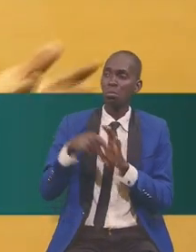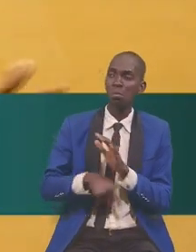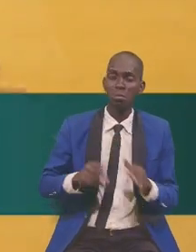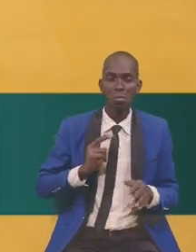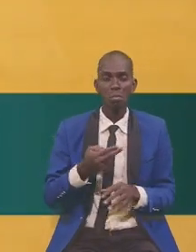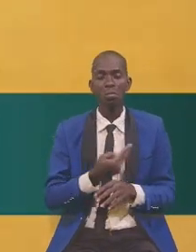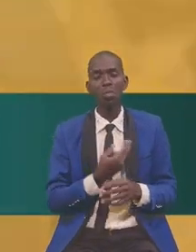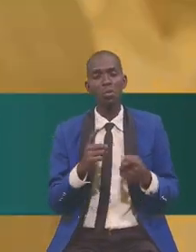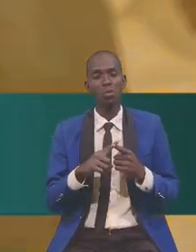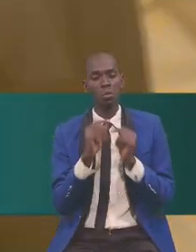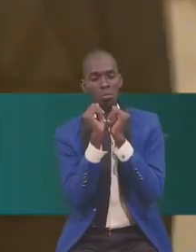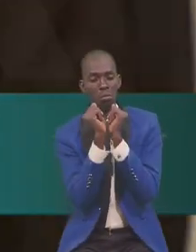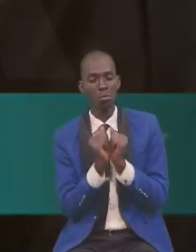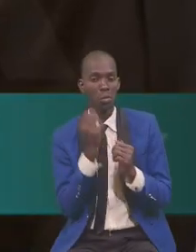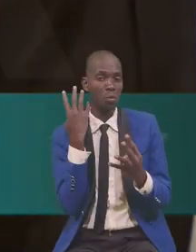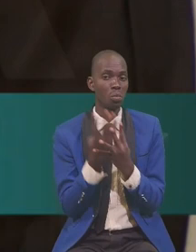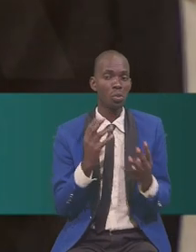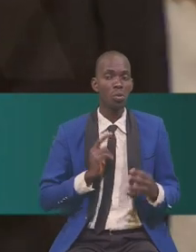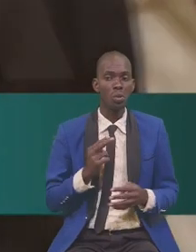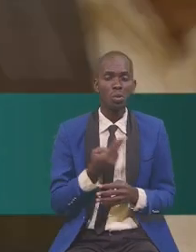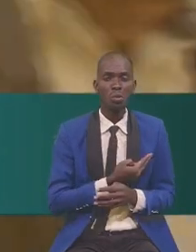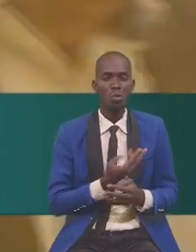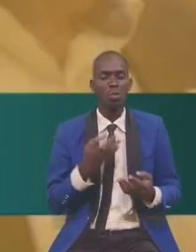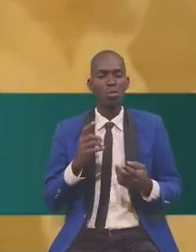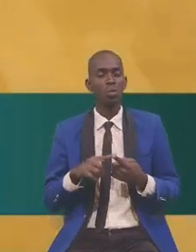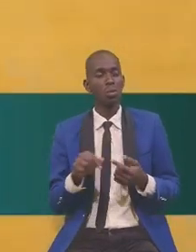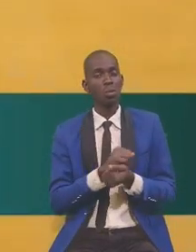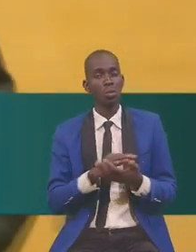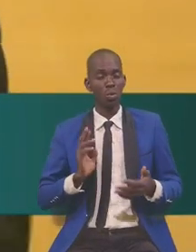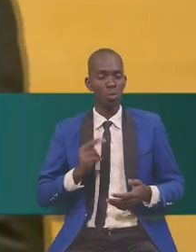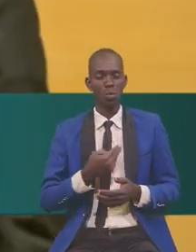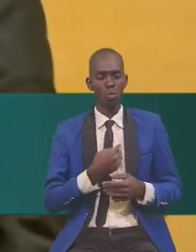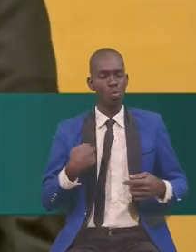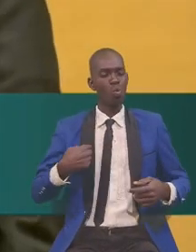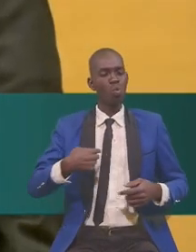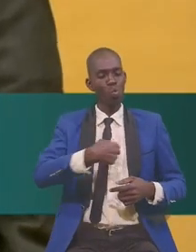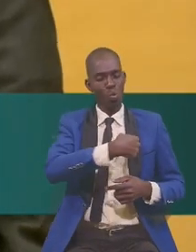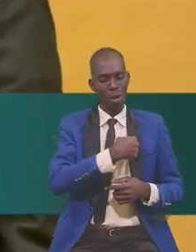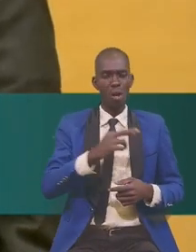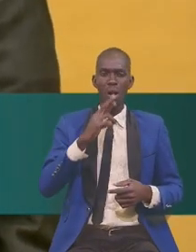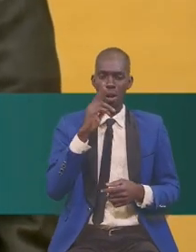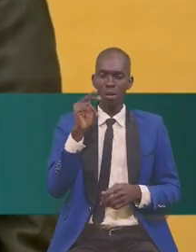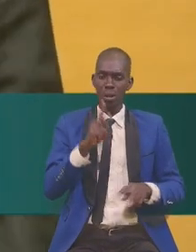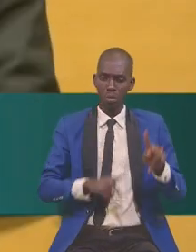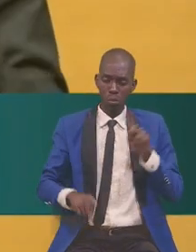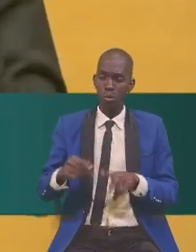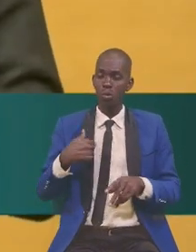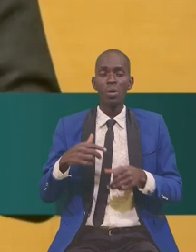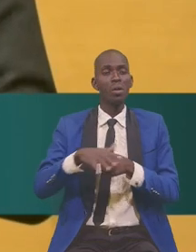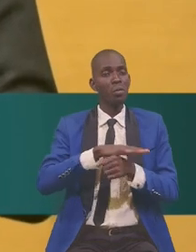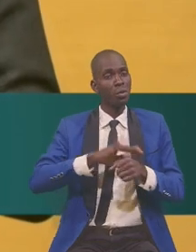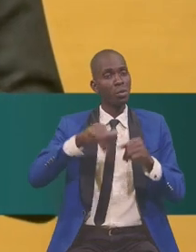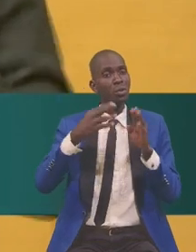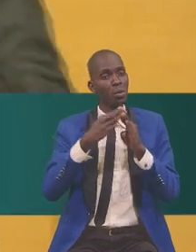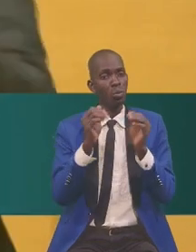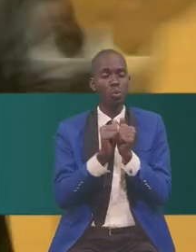imprison them. You want to incarcerate them. We are the people. Filling Jerusalem with the doctrine of Christ, we